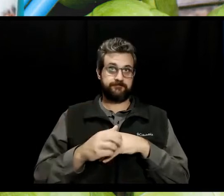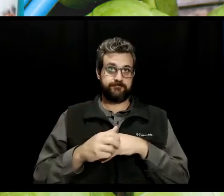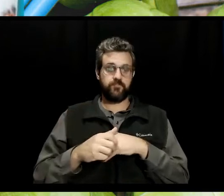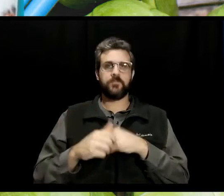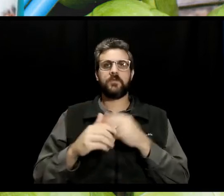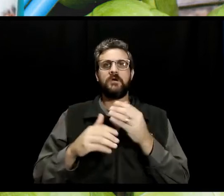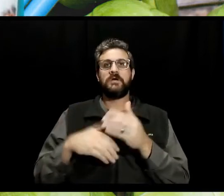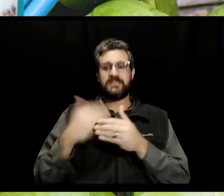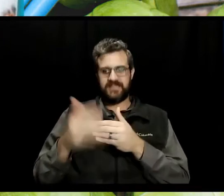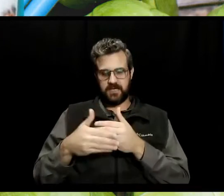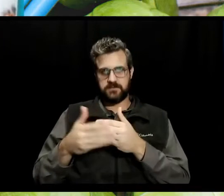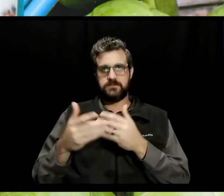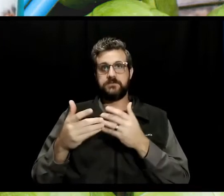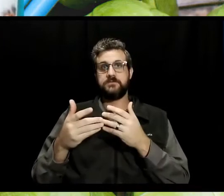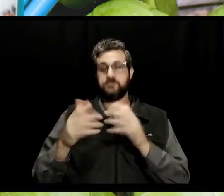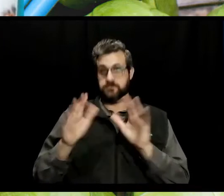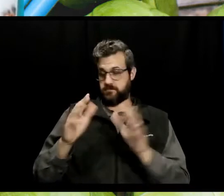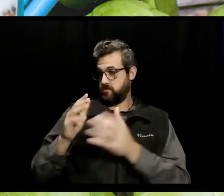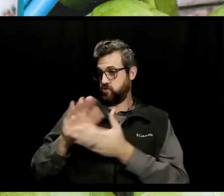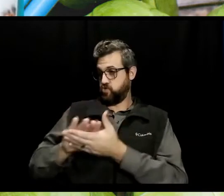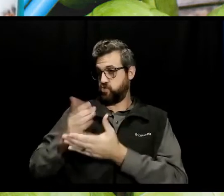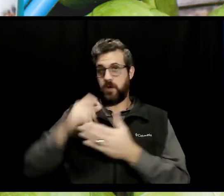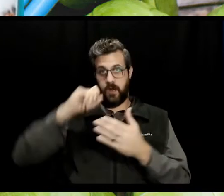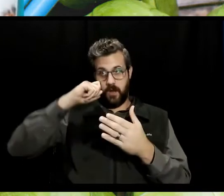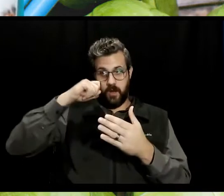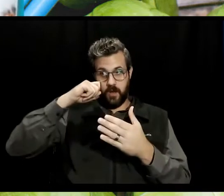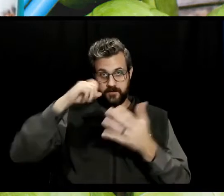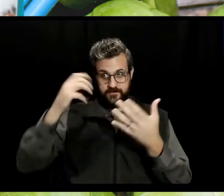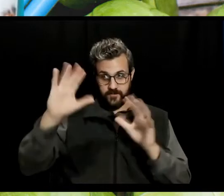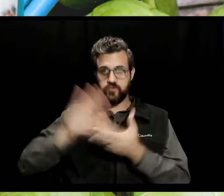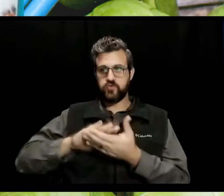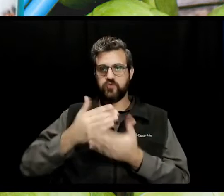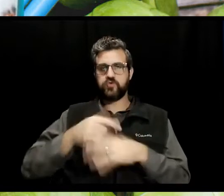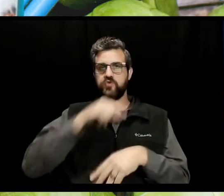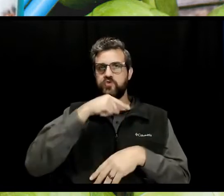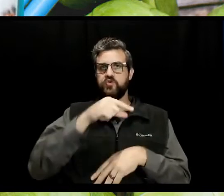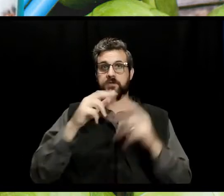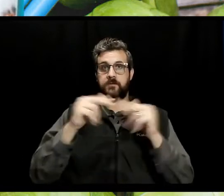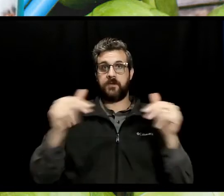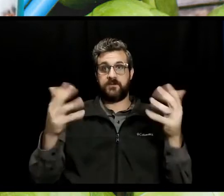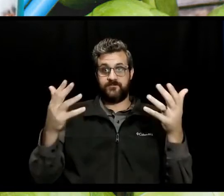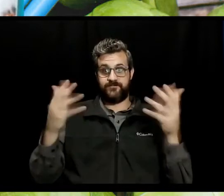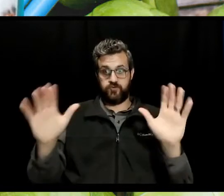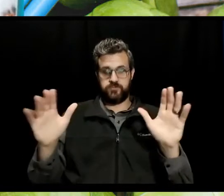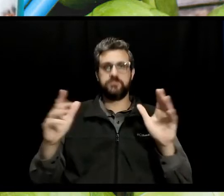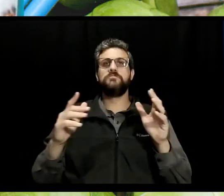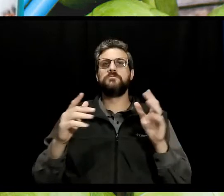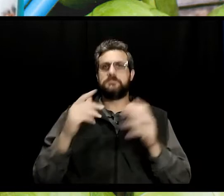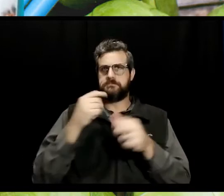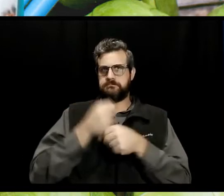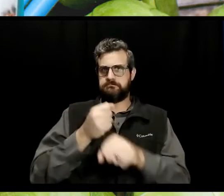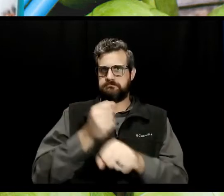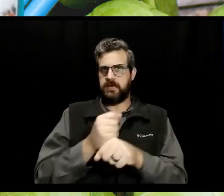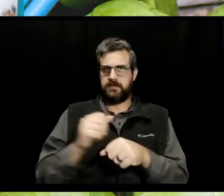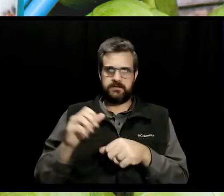next, after we've cooked our onion and we cooked our turkey bacon, we are going to create our